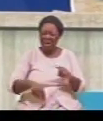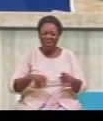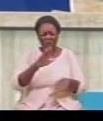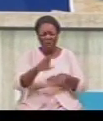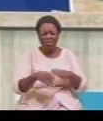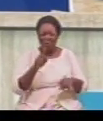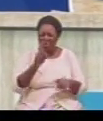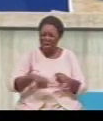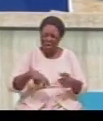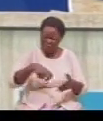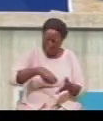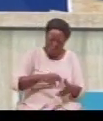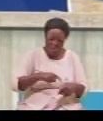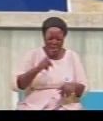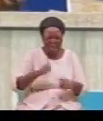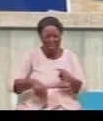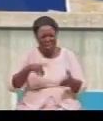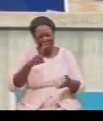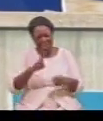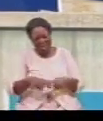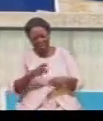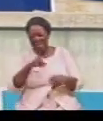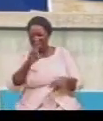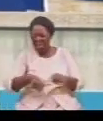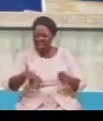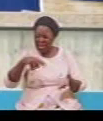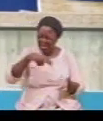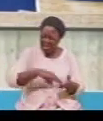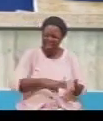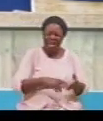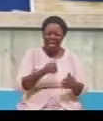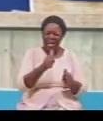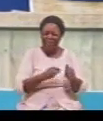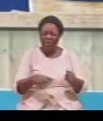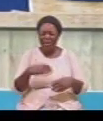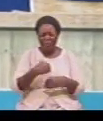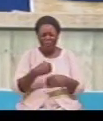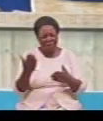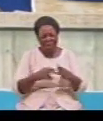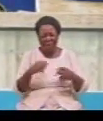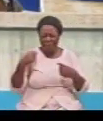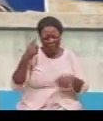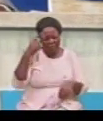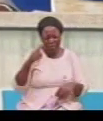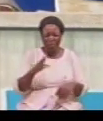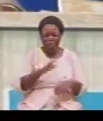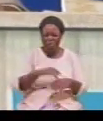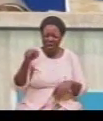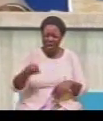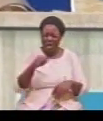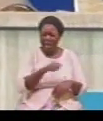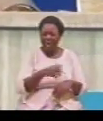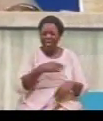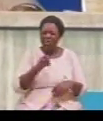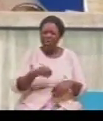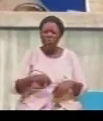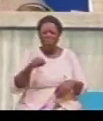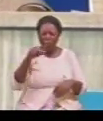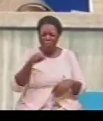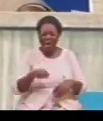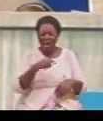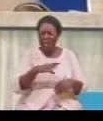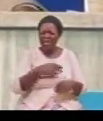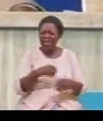couldn't bend, you couldn't sit, you couldn't stand. Everything causes pain for you. Or the leg is so paralyzed and